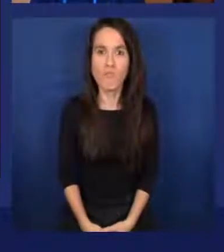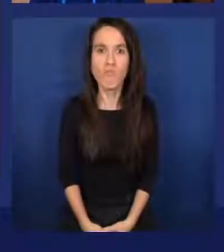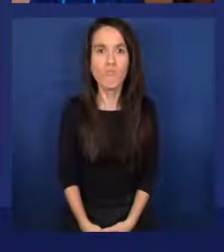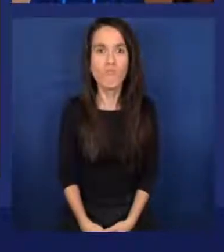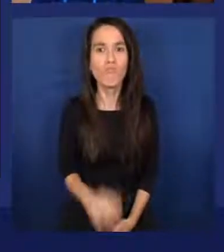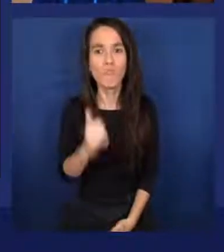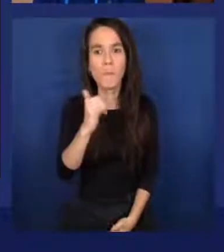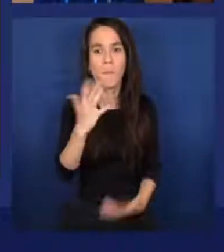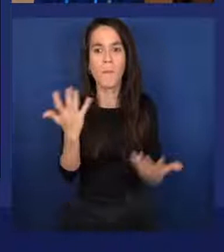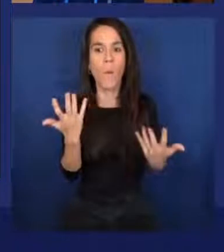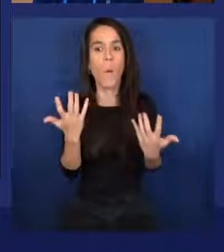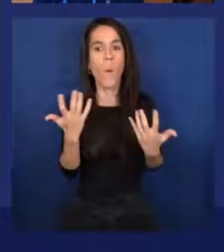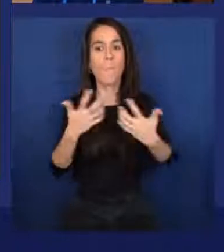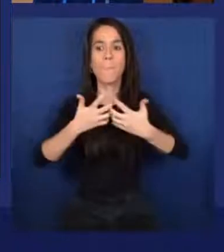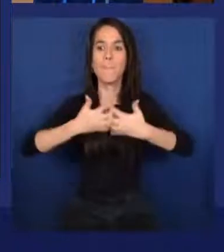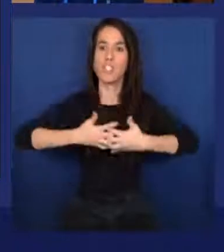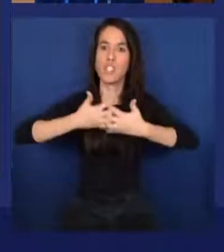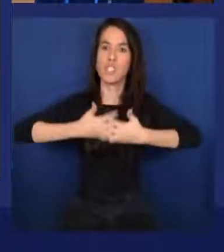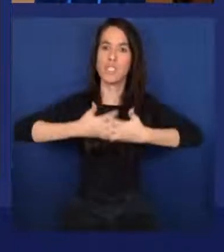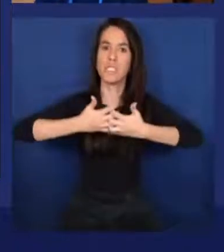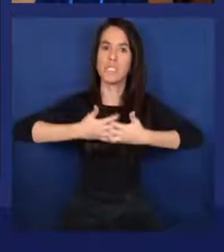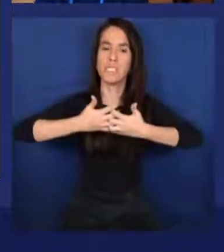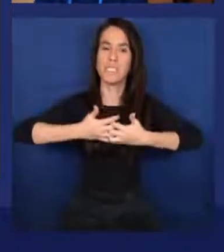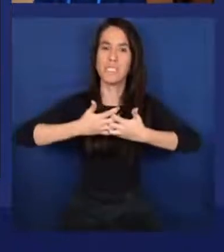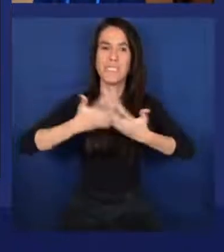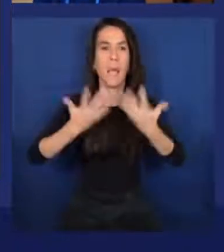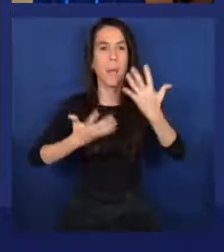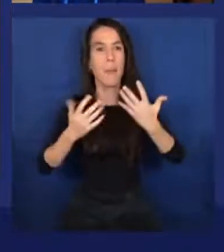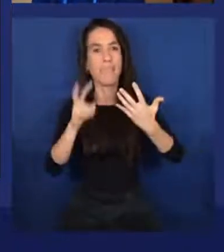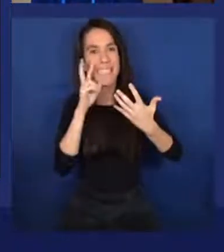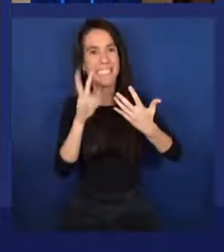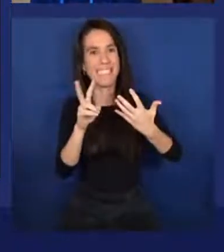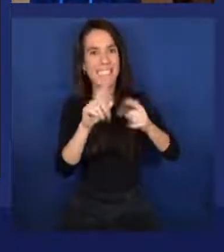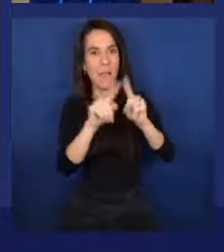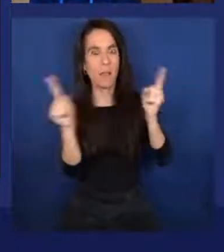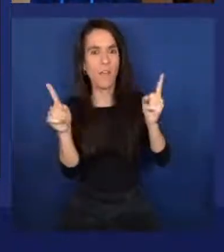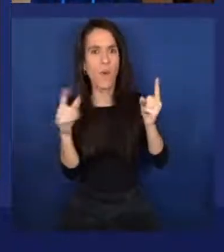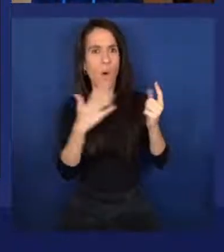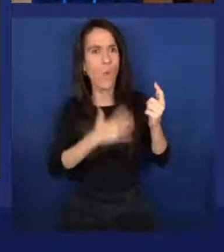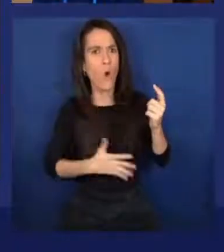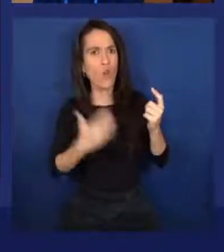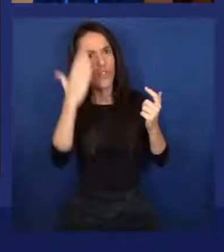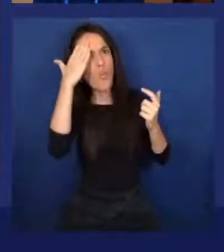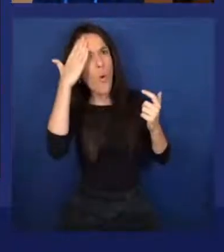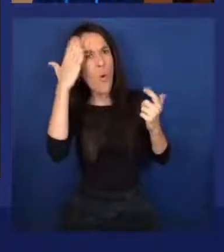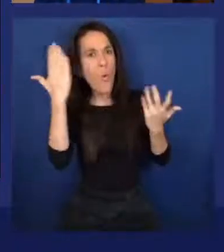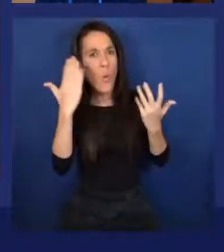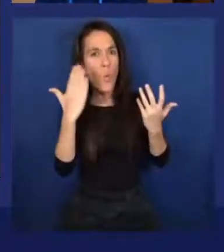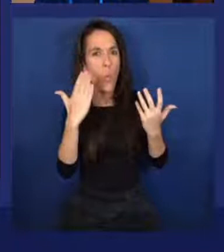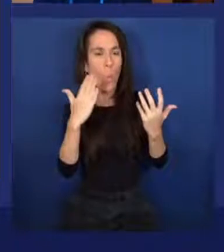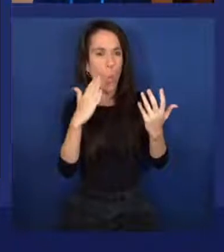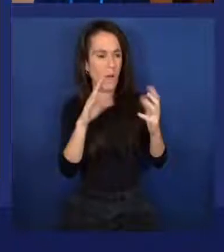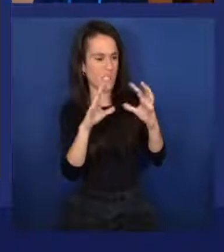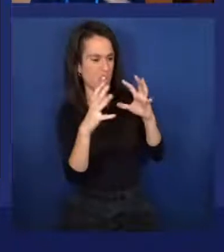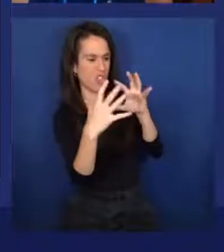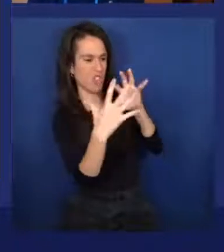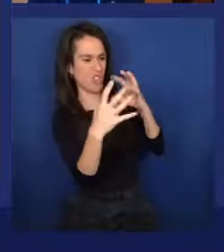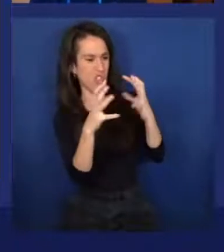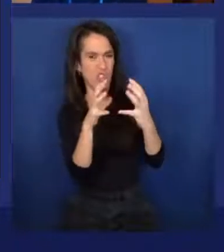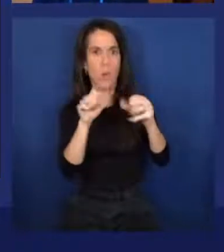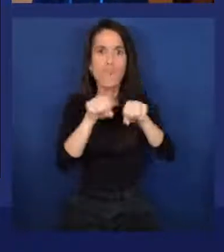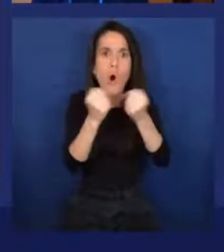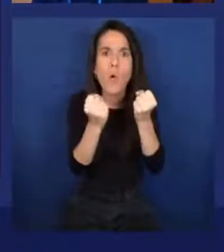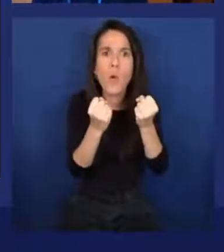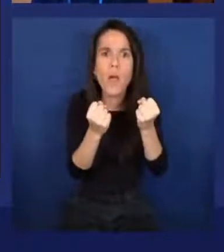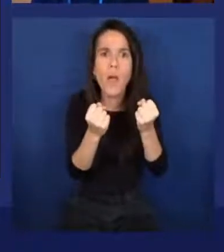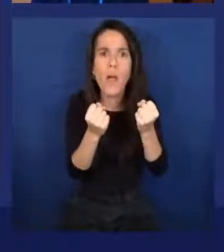machine, for example, that has different spare parts, and you want to know which part is broken. So, for example, a person who's working